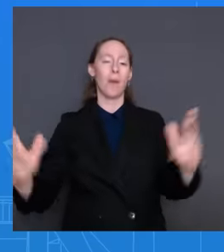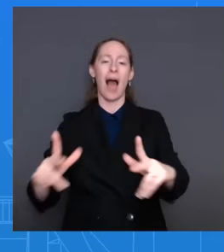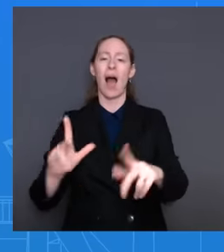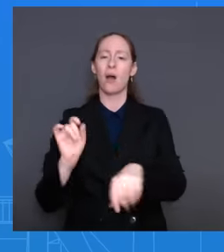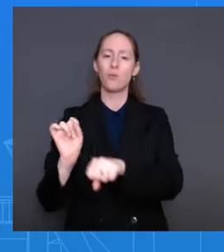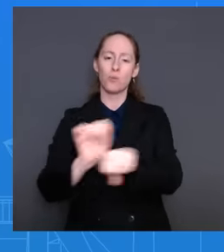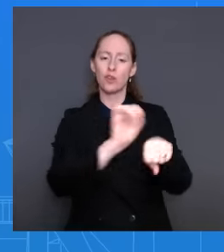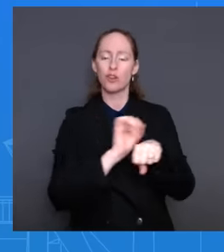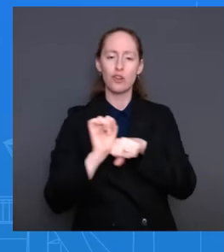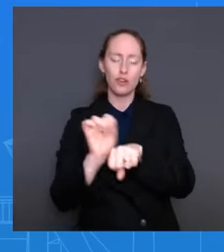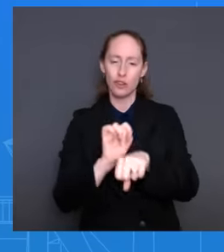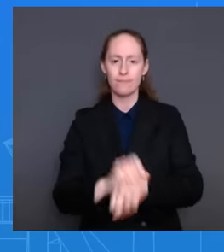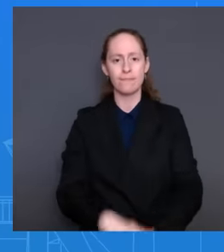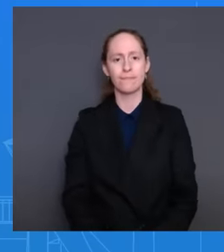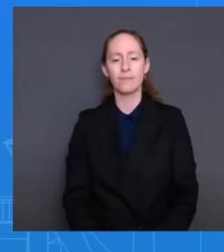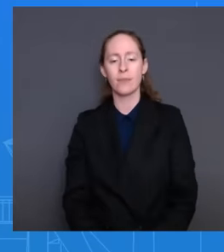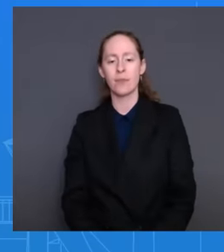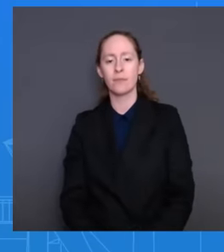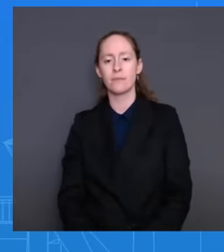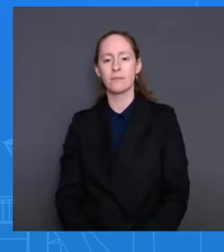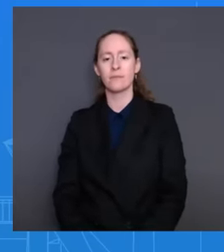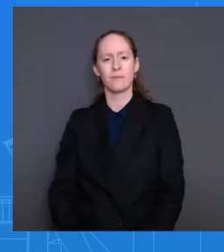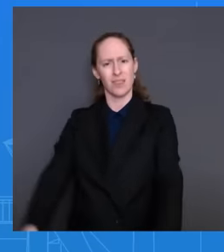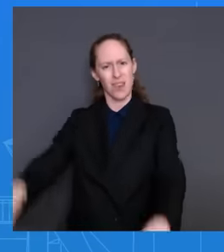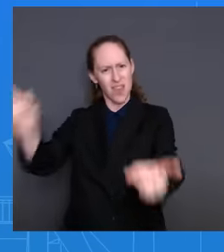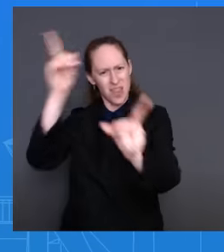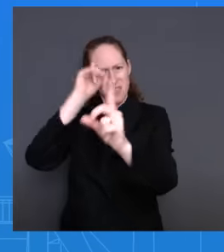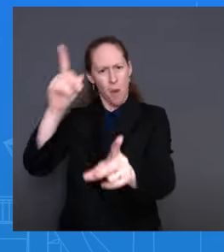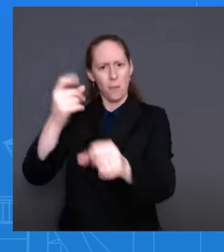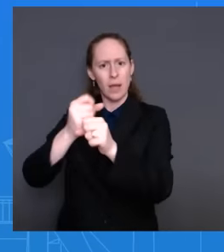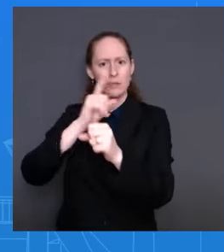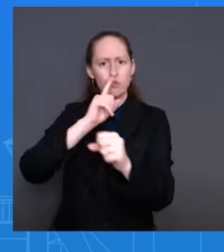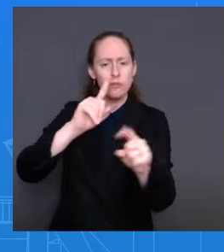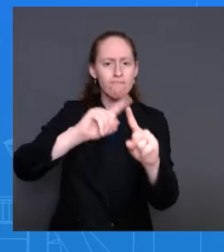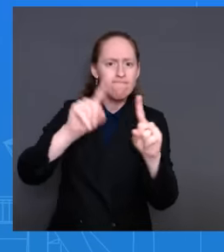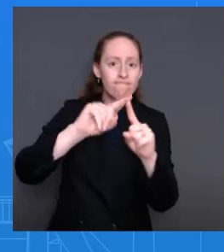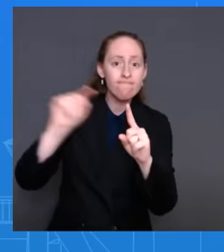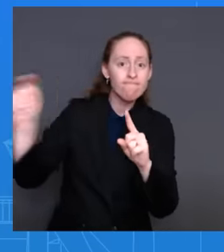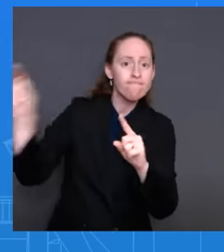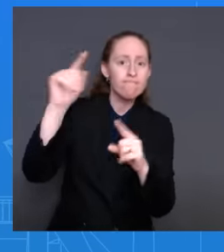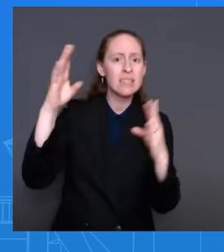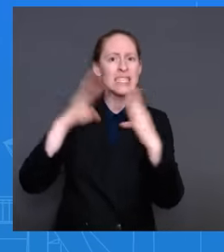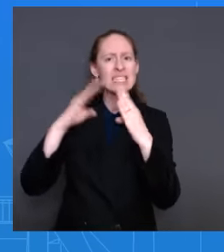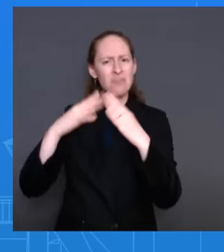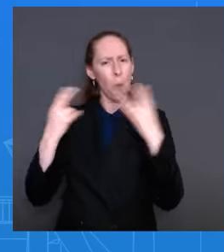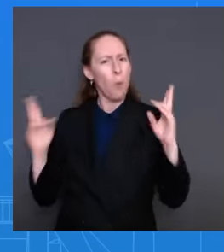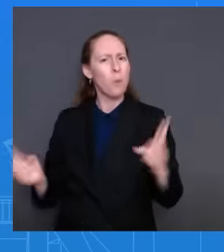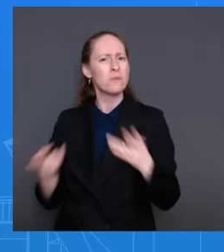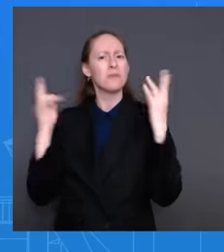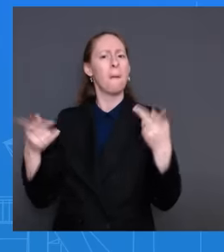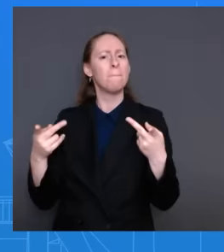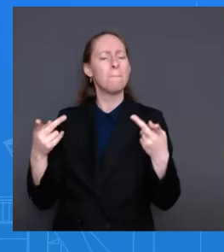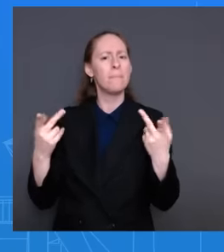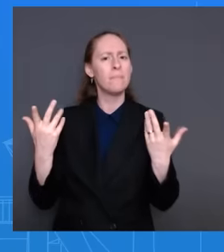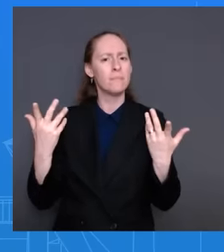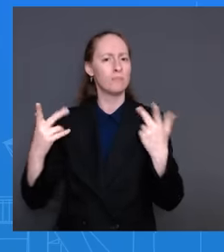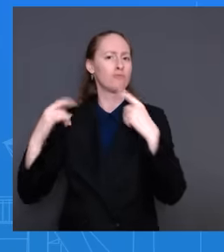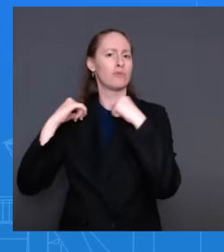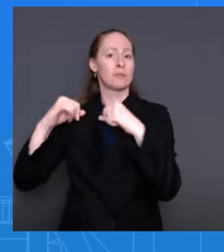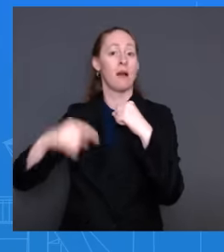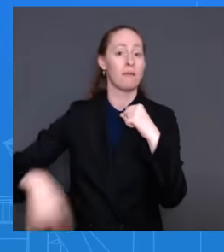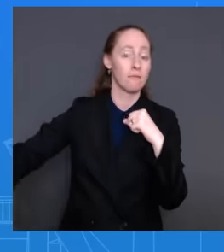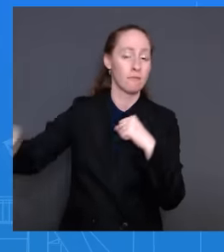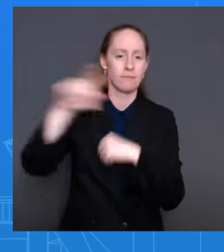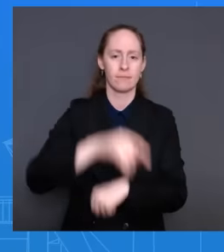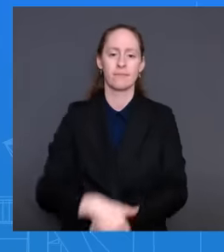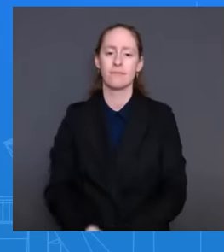used that funding for gun violence. These are the actions that this president has taken. And now he's calling on Congress to take